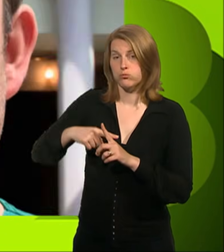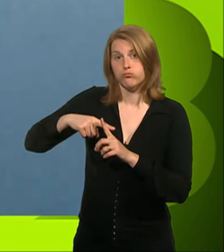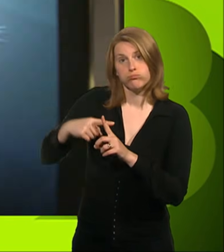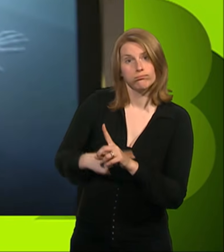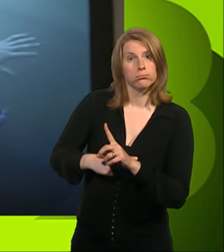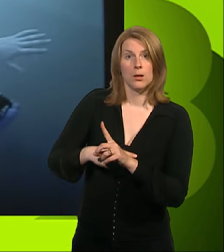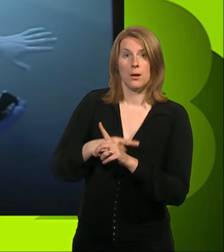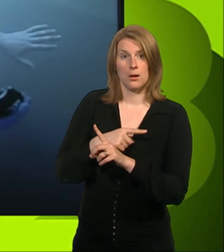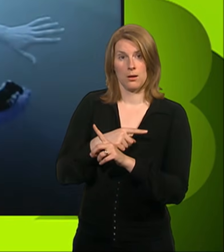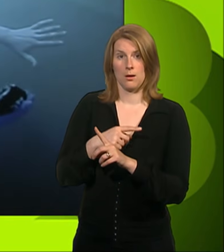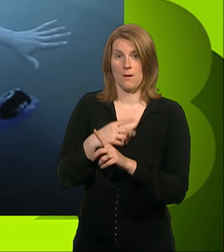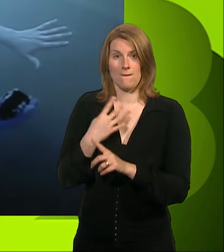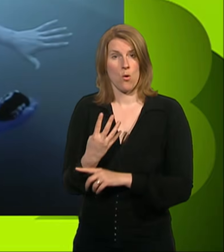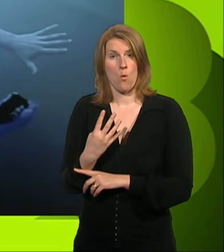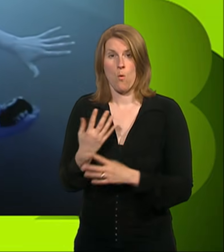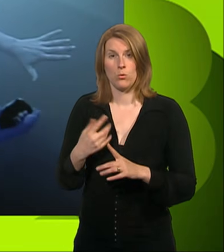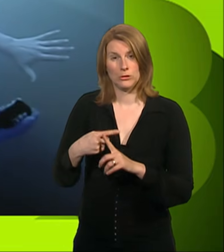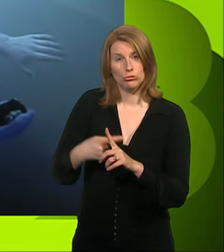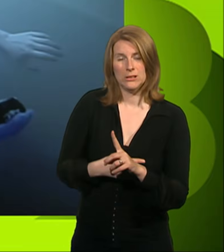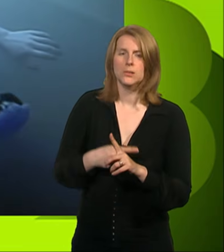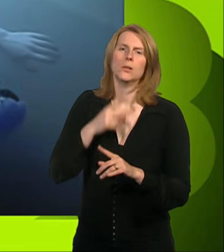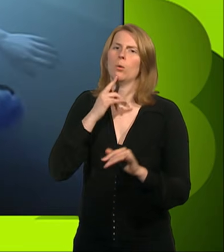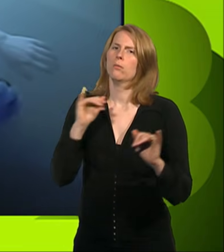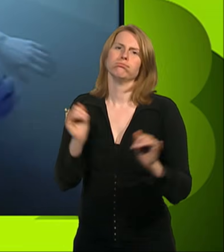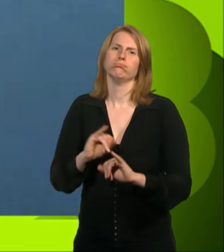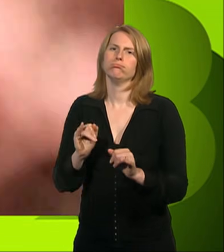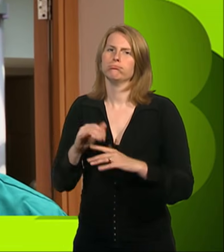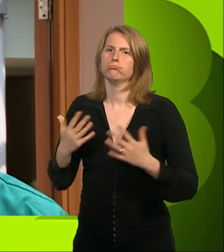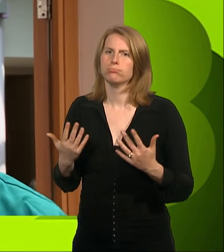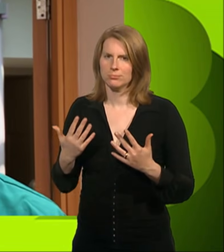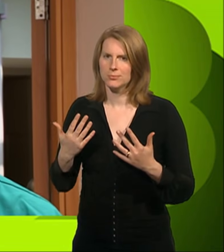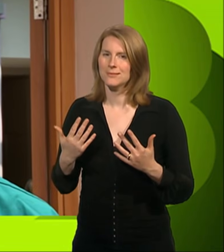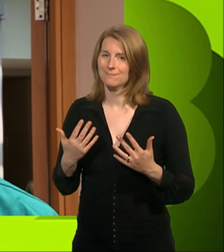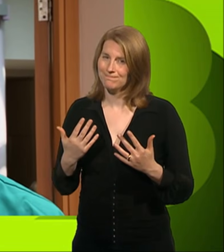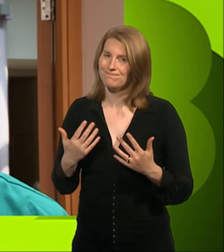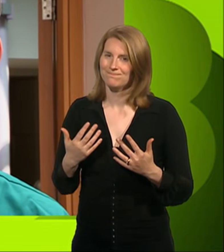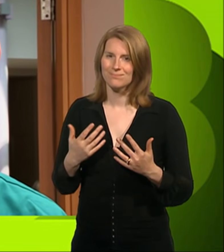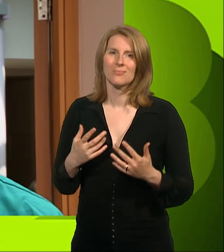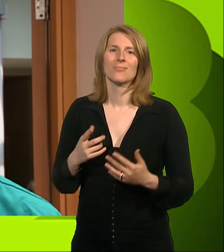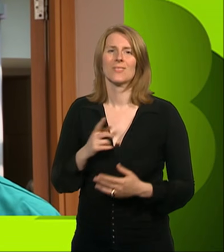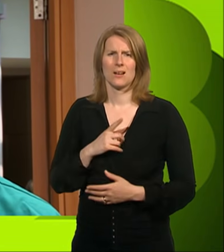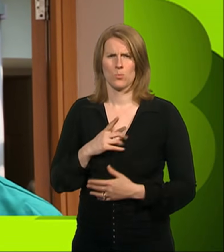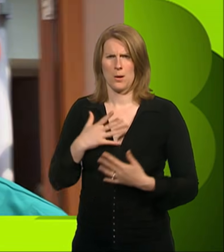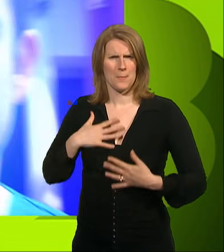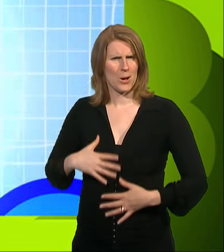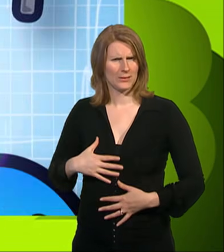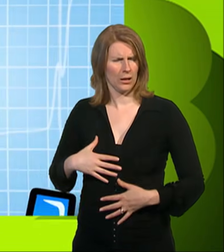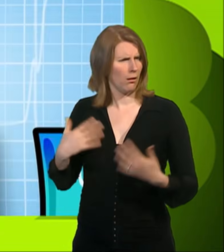you can see all the incredible things your body does to keep you at exactly the right temperature.